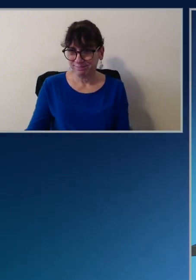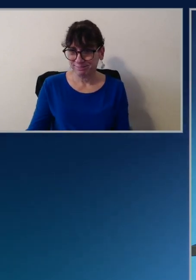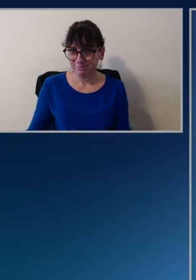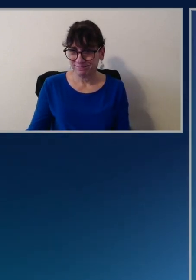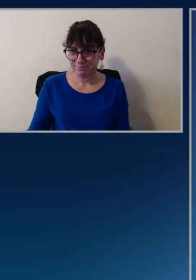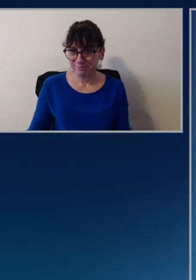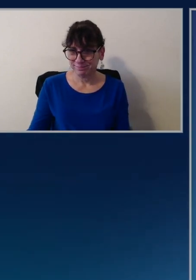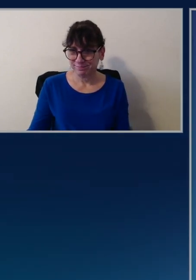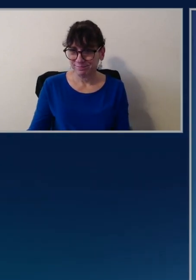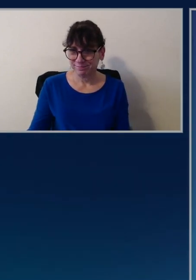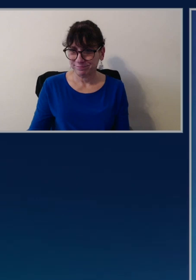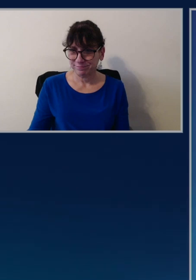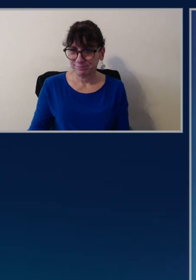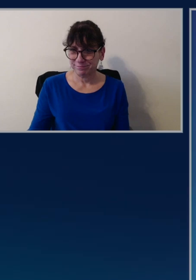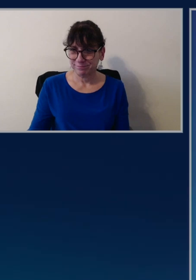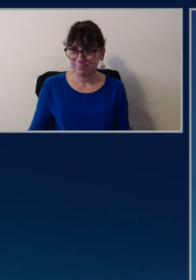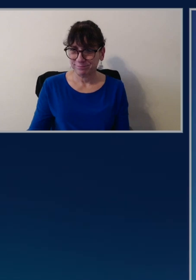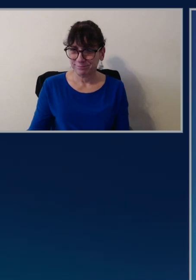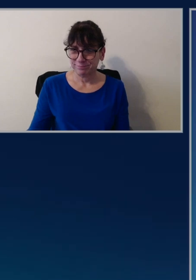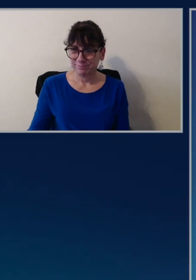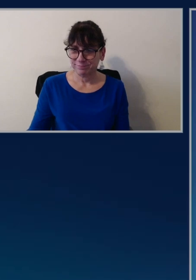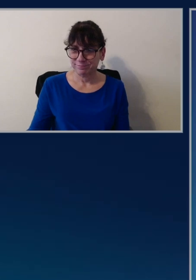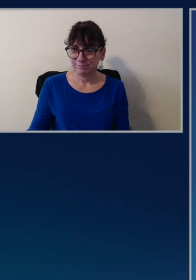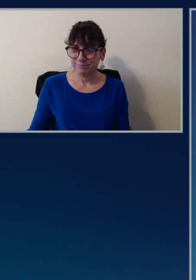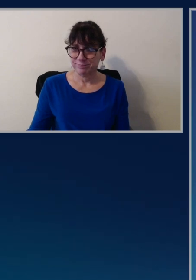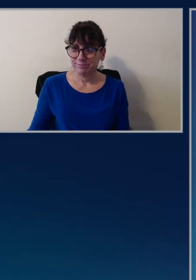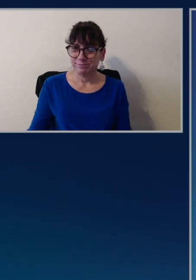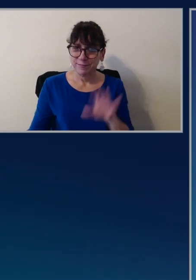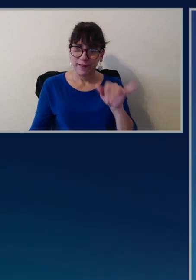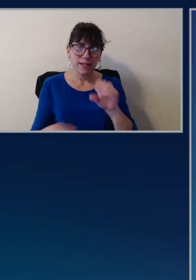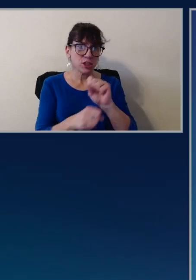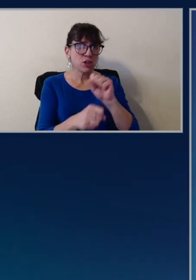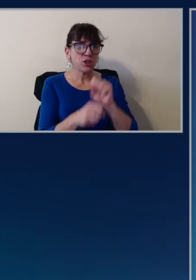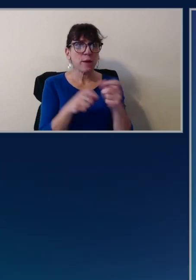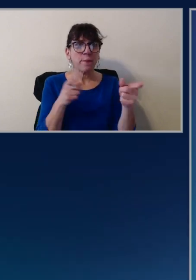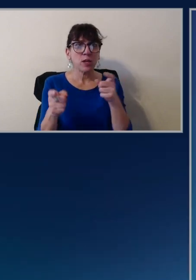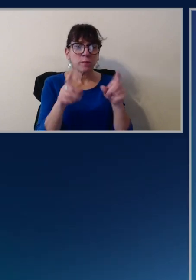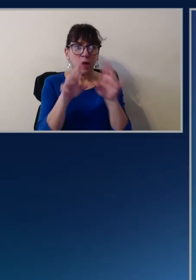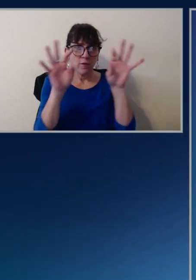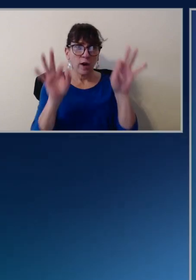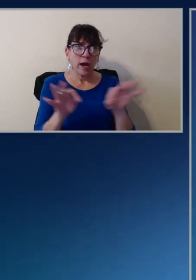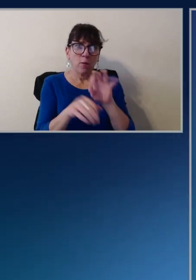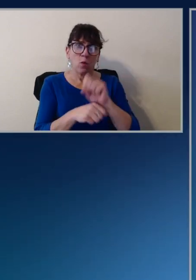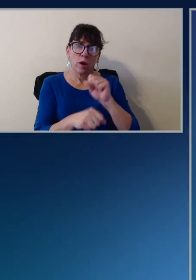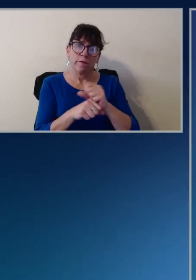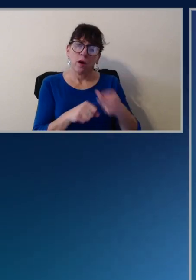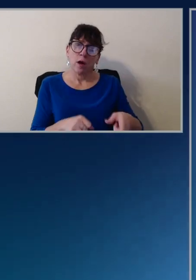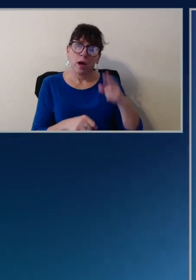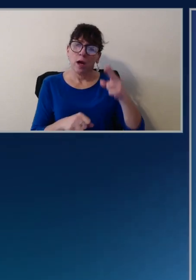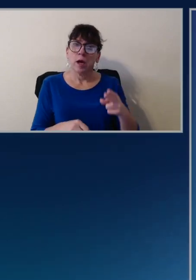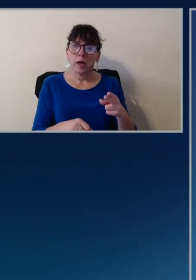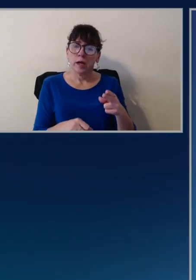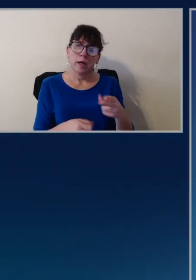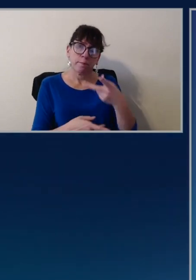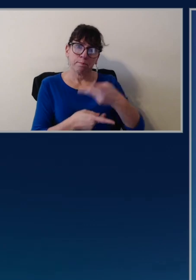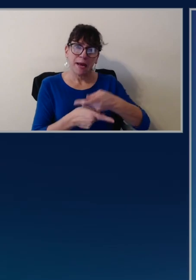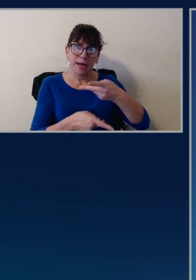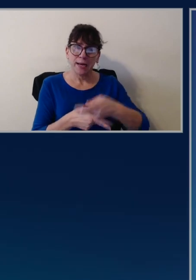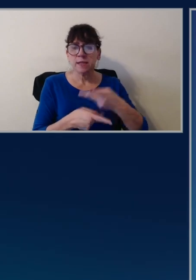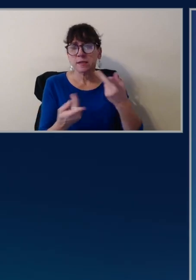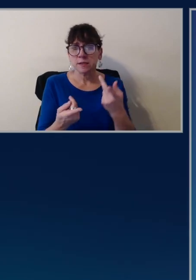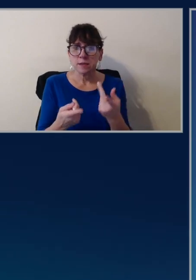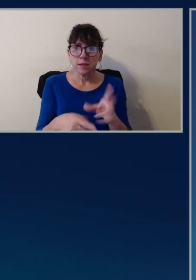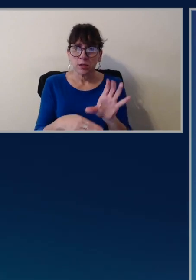is basically a job management framework for high performance computing, Okay. where you can use Slurm